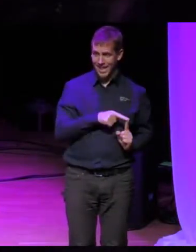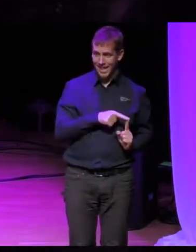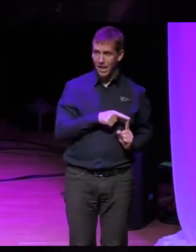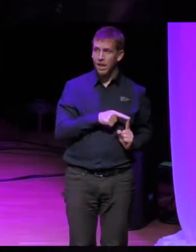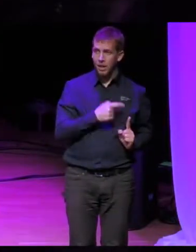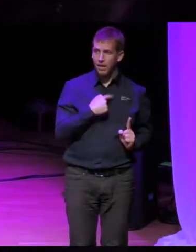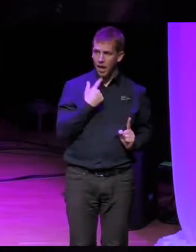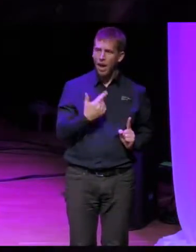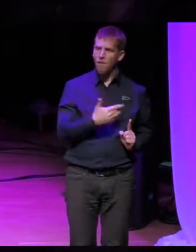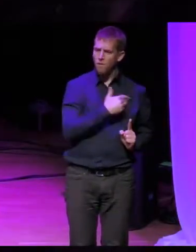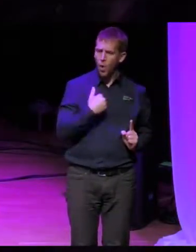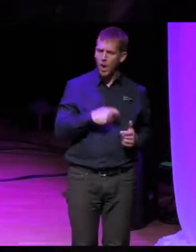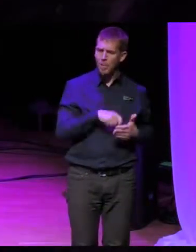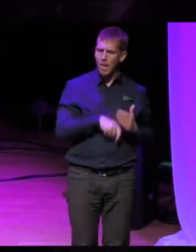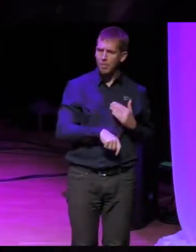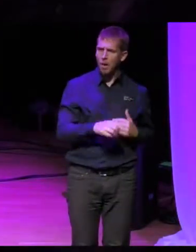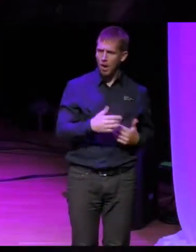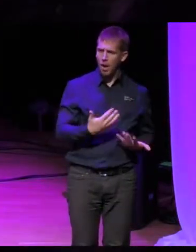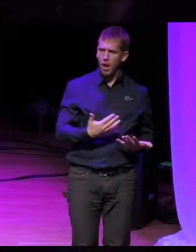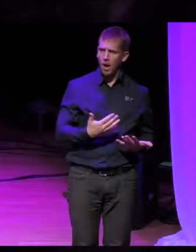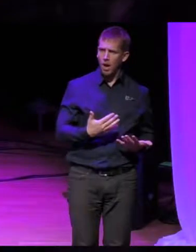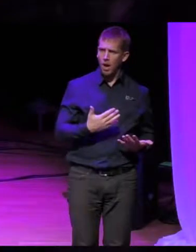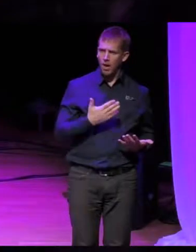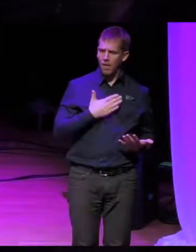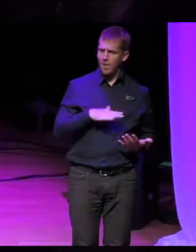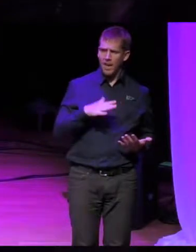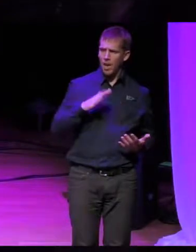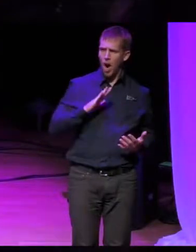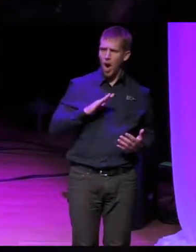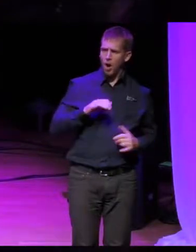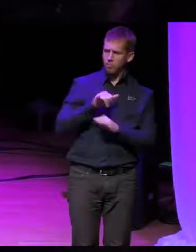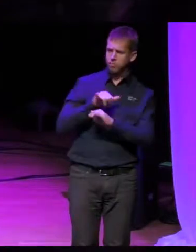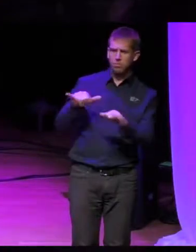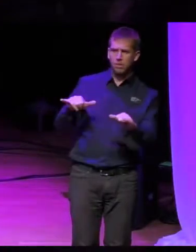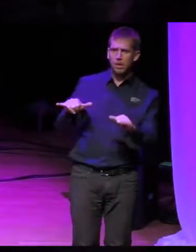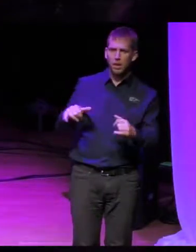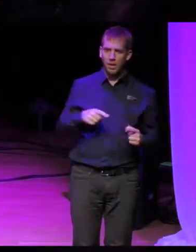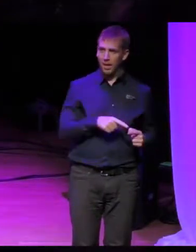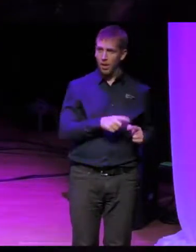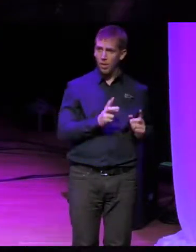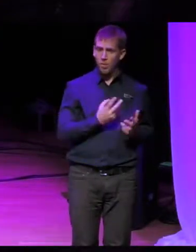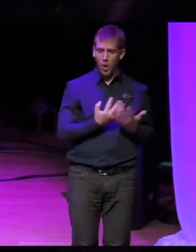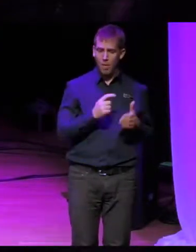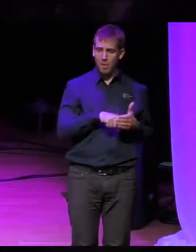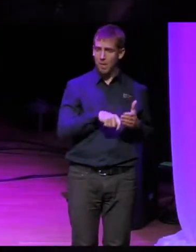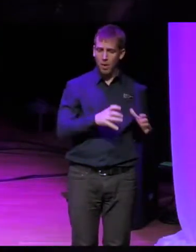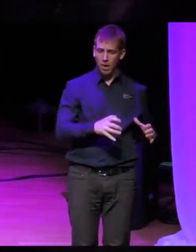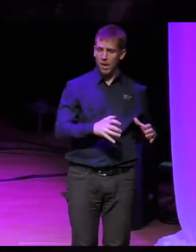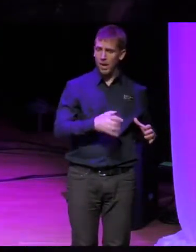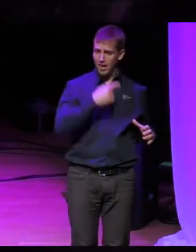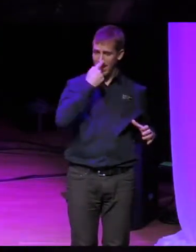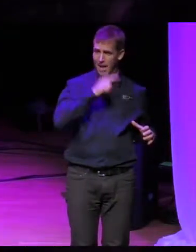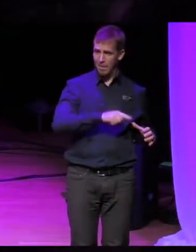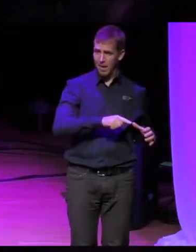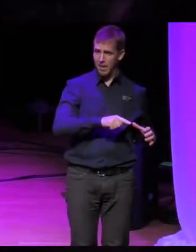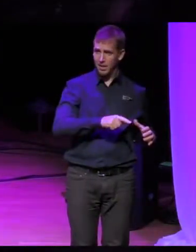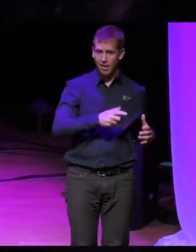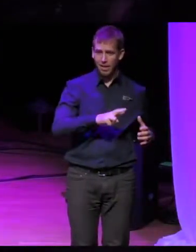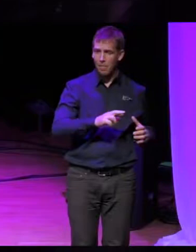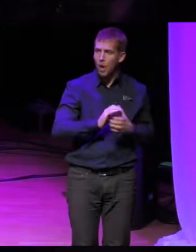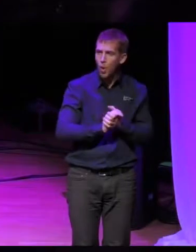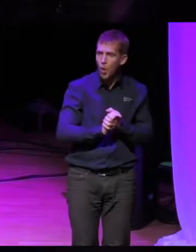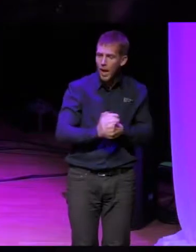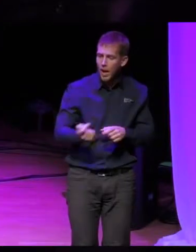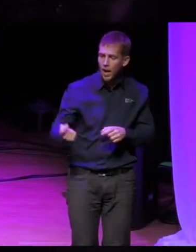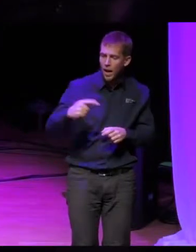its residents and the people in Hawaii who will be affected by the travel ban, who will not be able to have their colleagues or